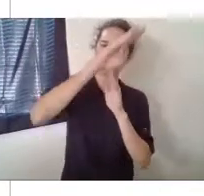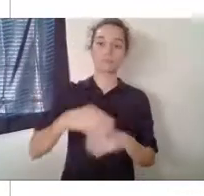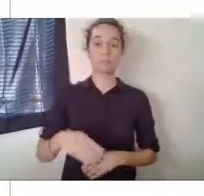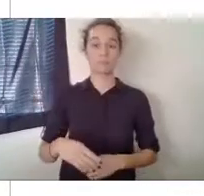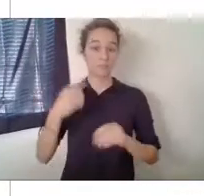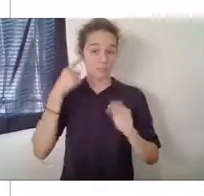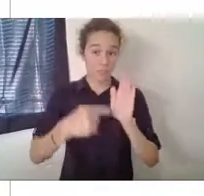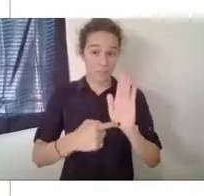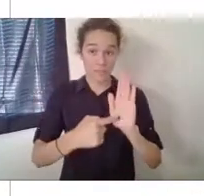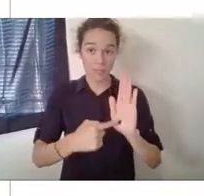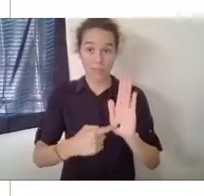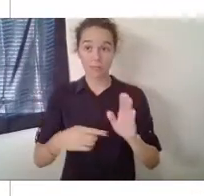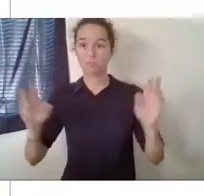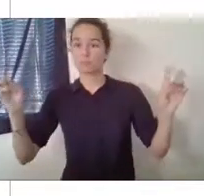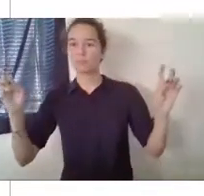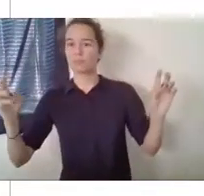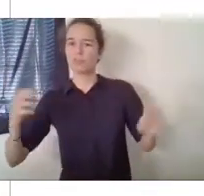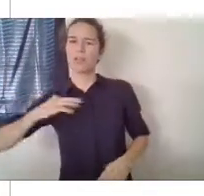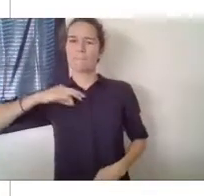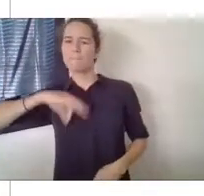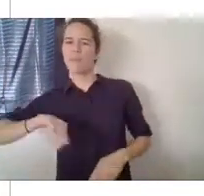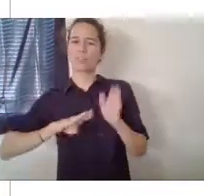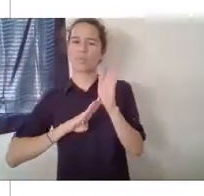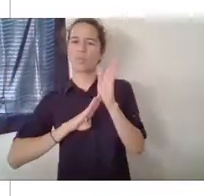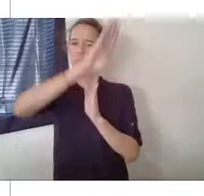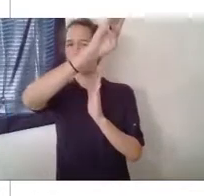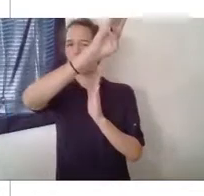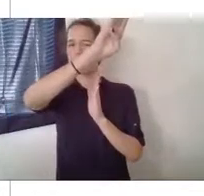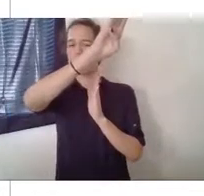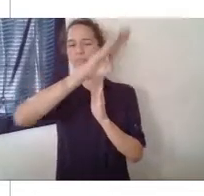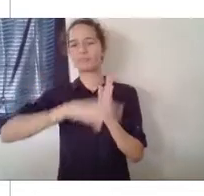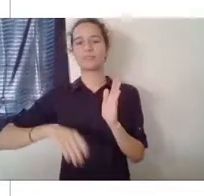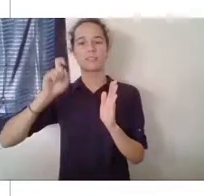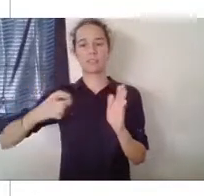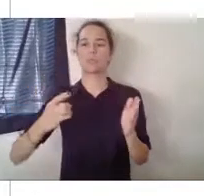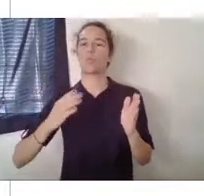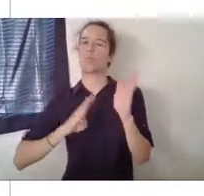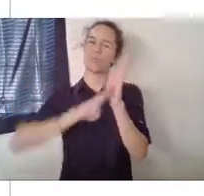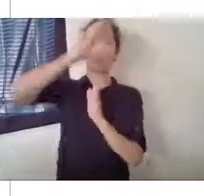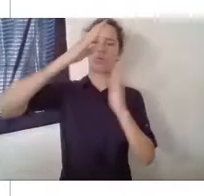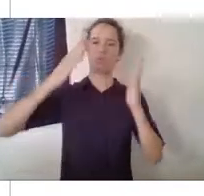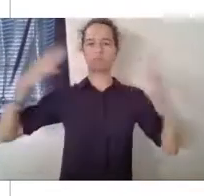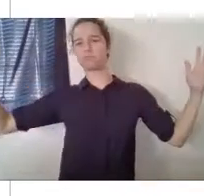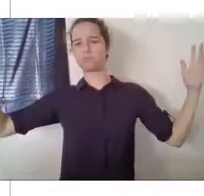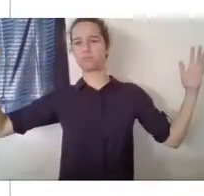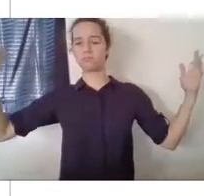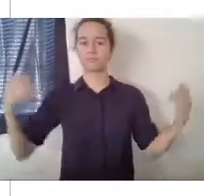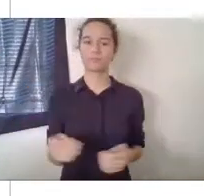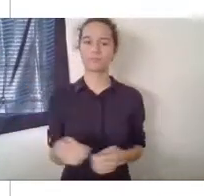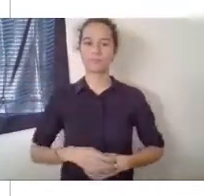congruency and creativity. The chop. I think this was the best class I've ever